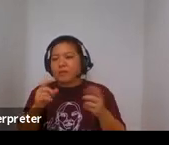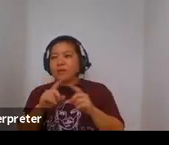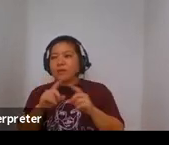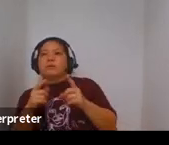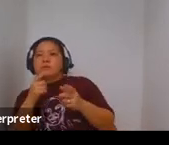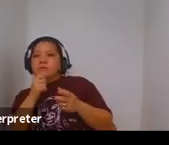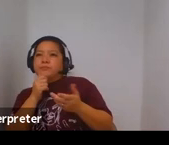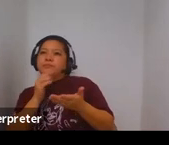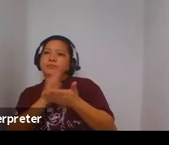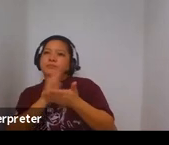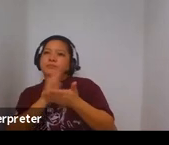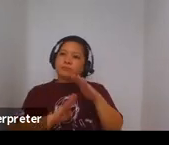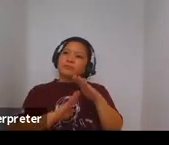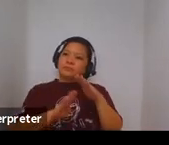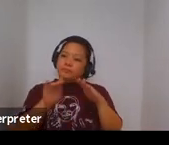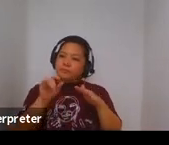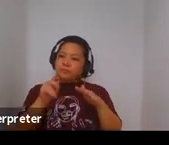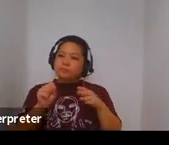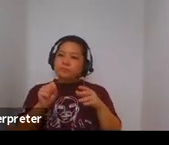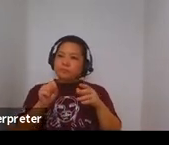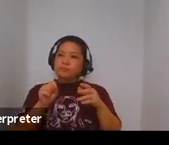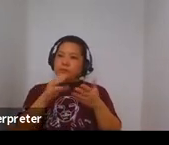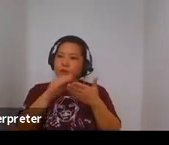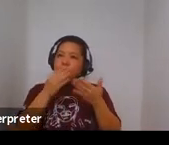So some basic tips on